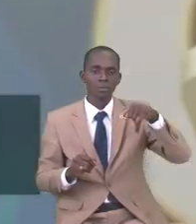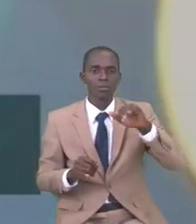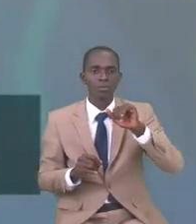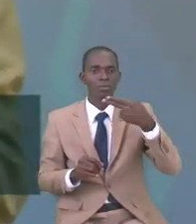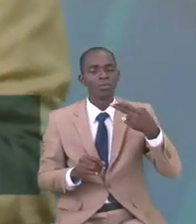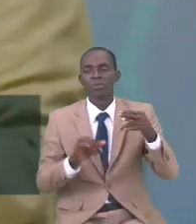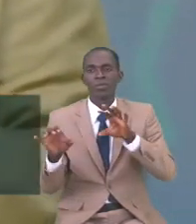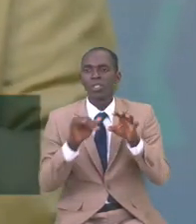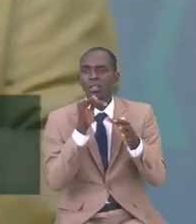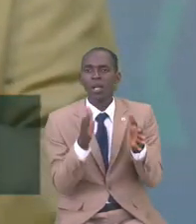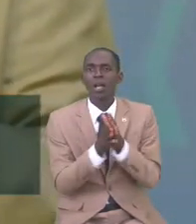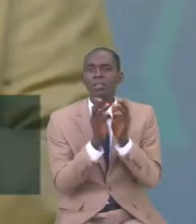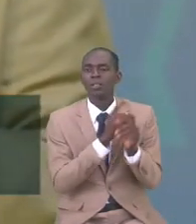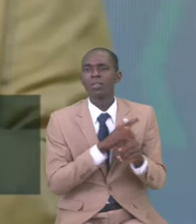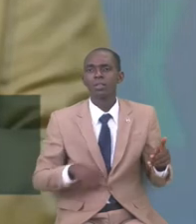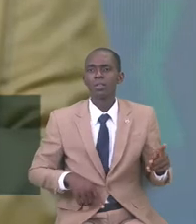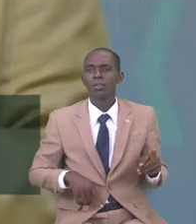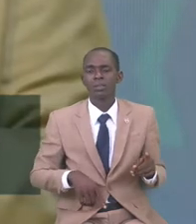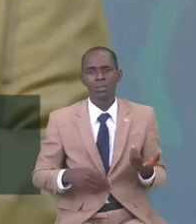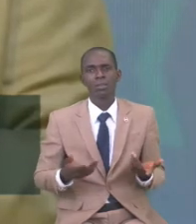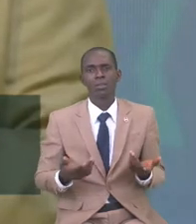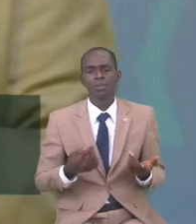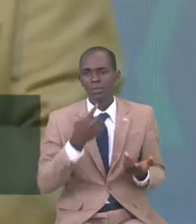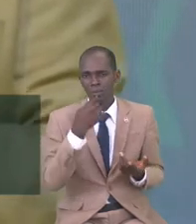Lord, Lord, tell me again,